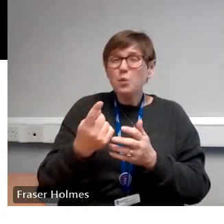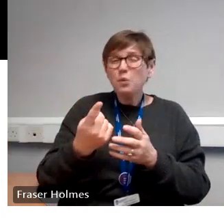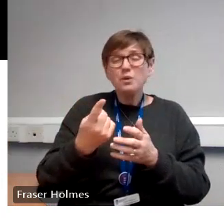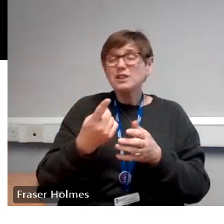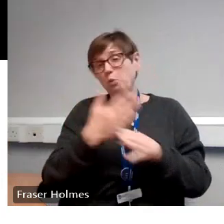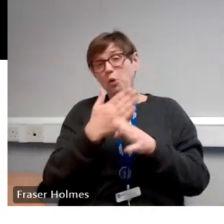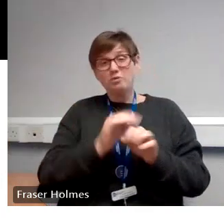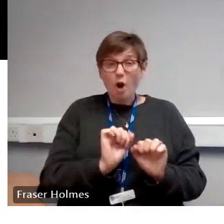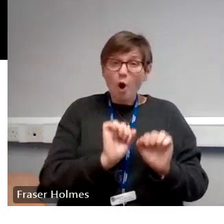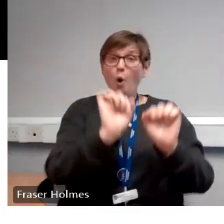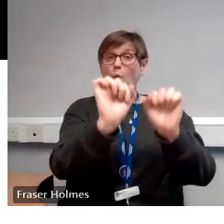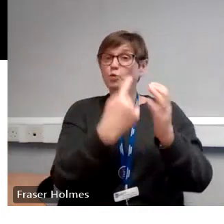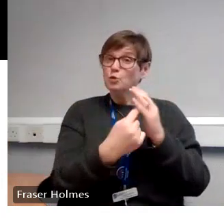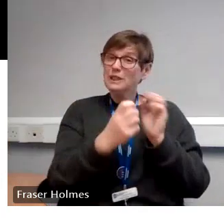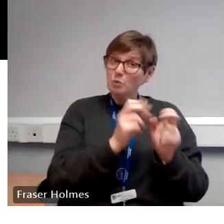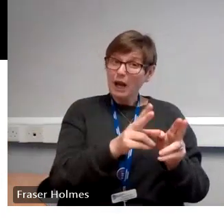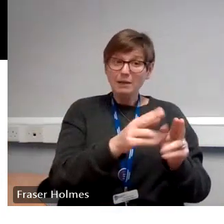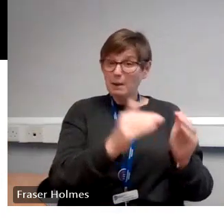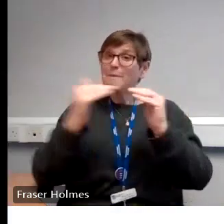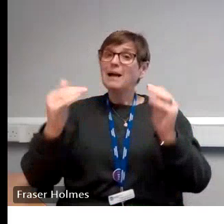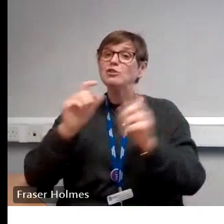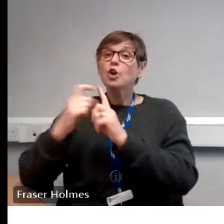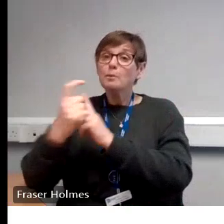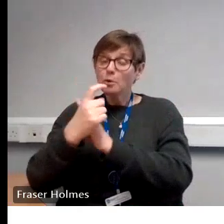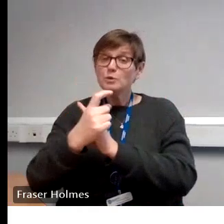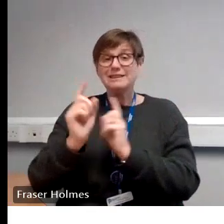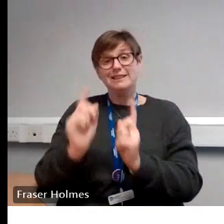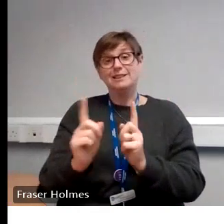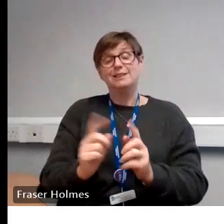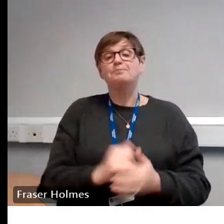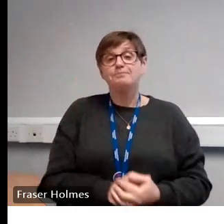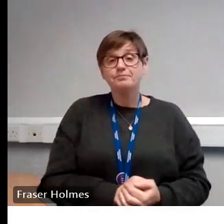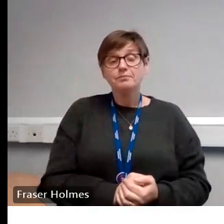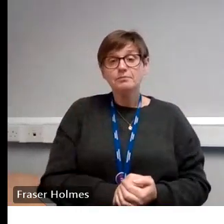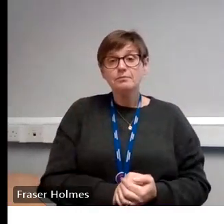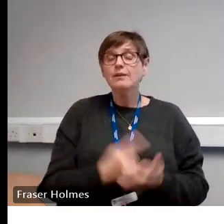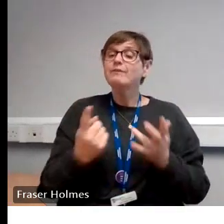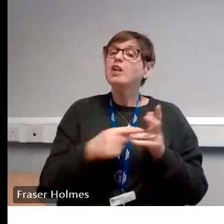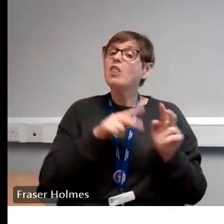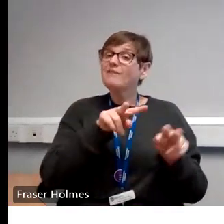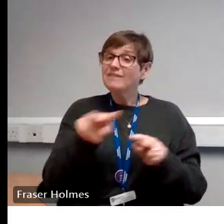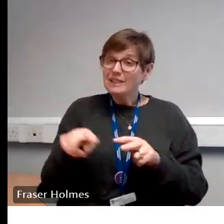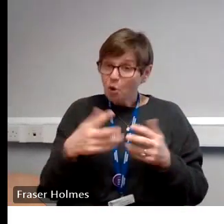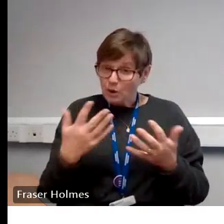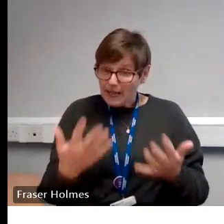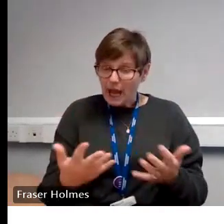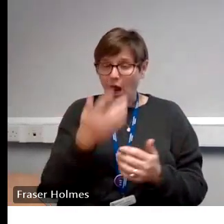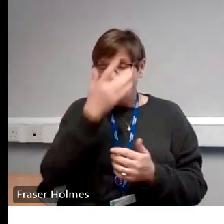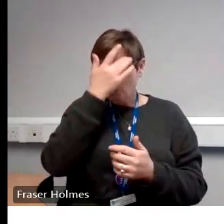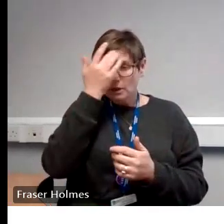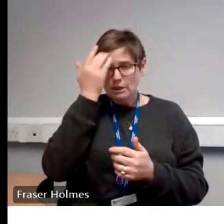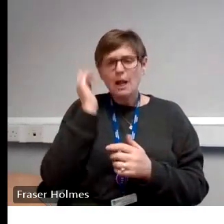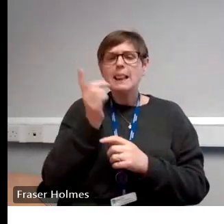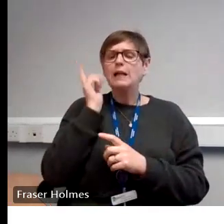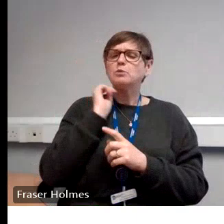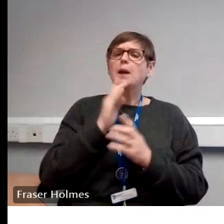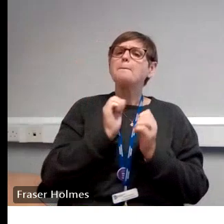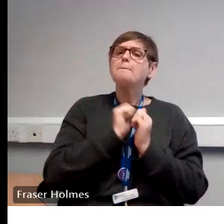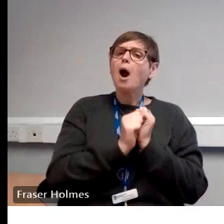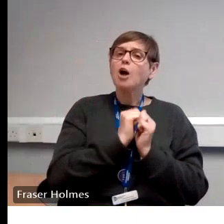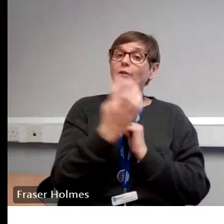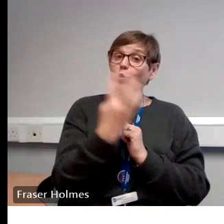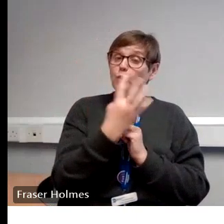ways based on the needs of their community. So we've got another video for you now. So last week, March the 14th, was